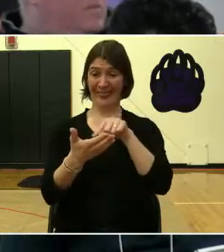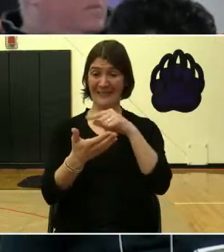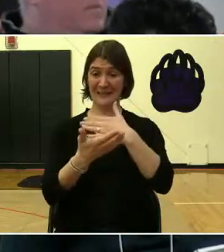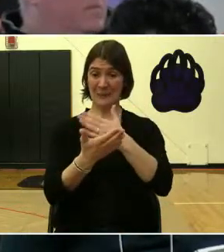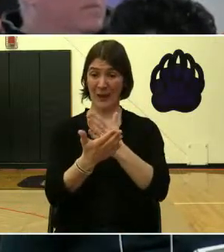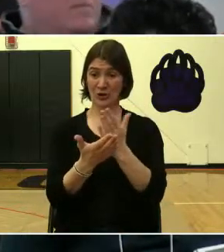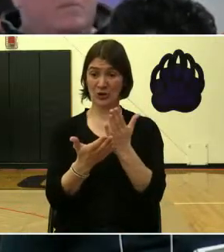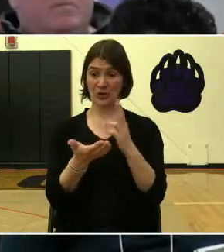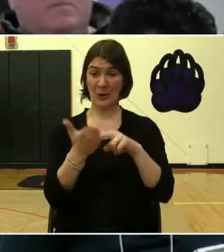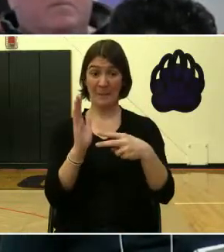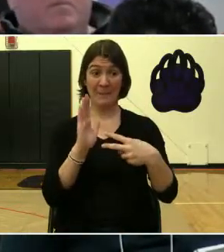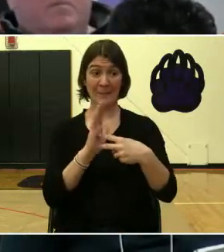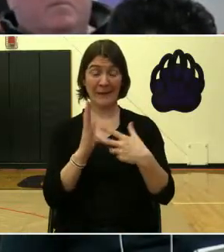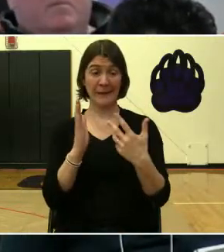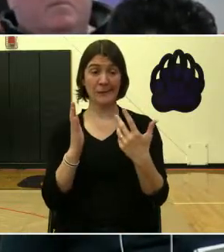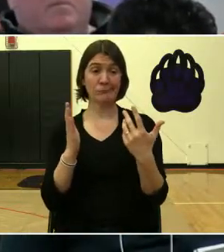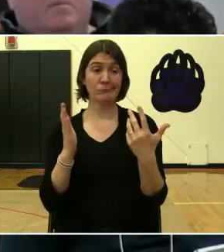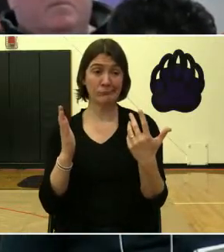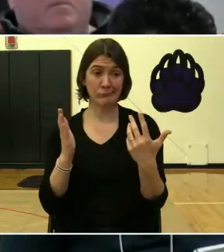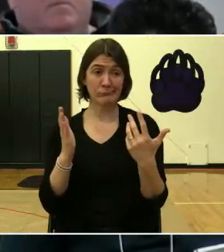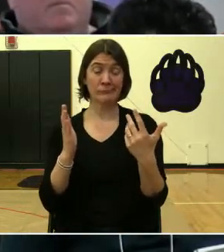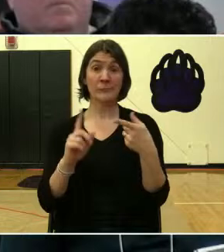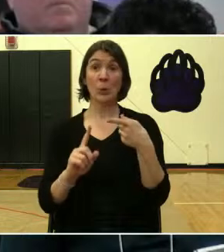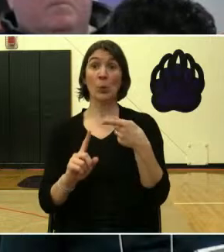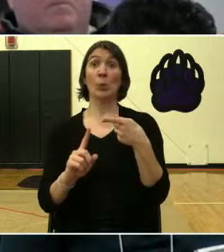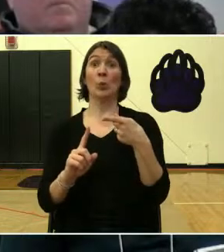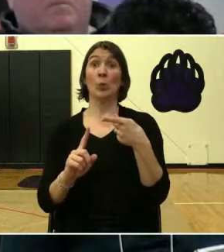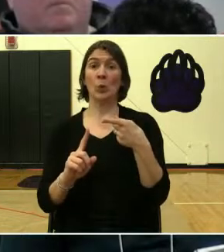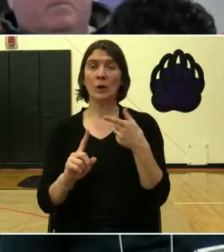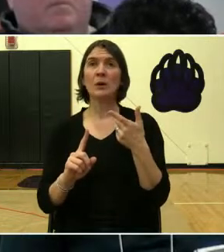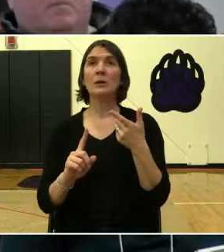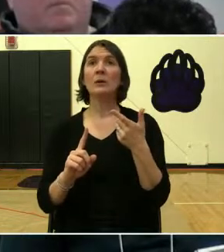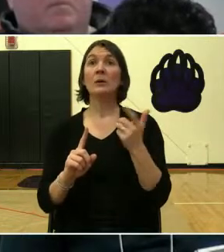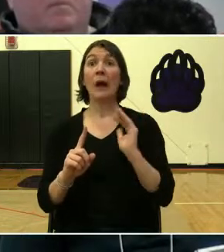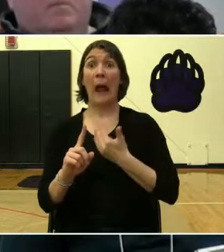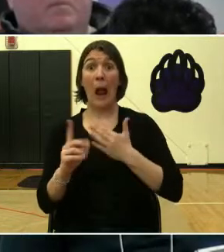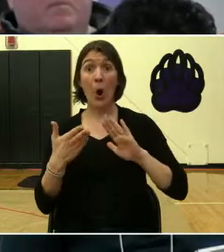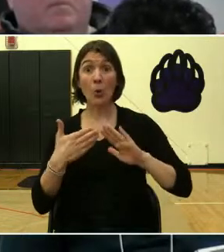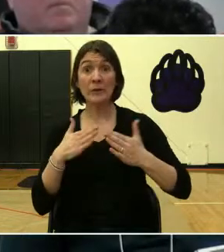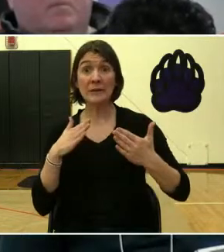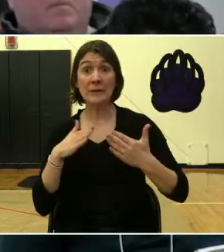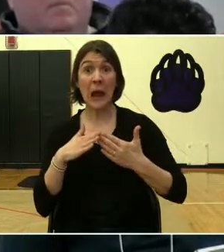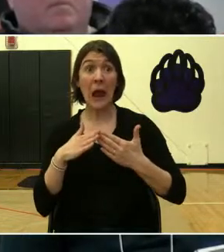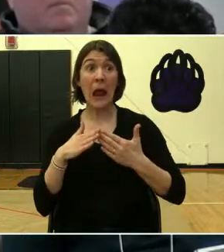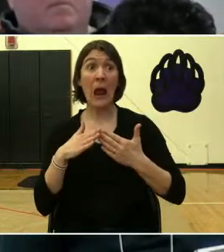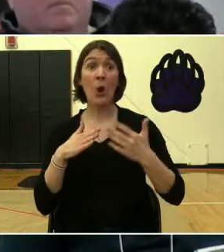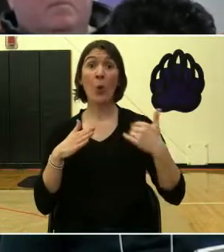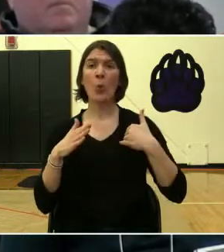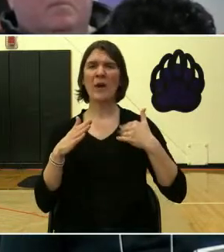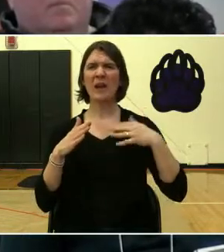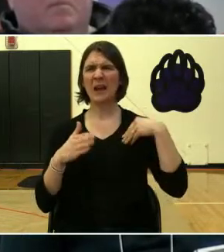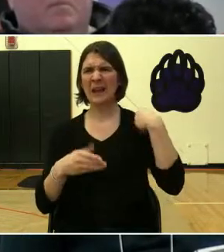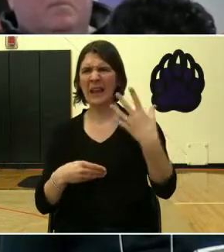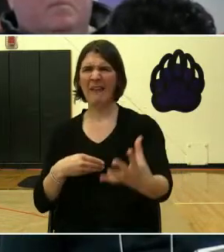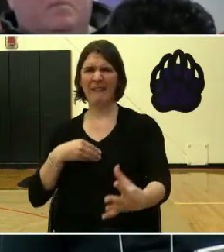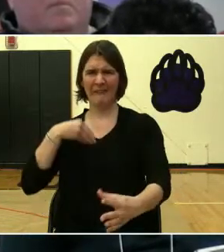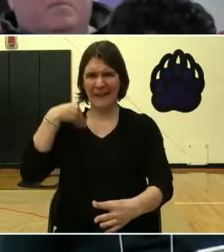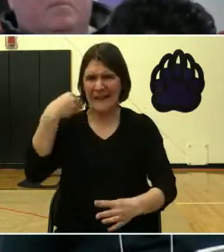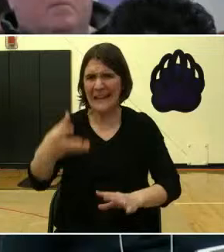of indication or or suggestion that our town is some sort of a charitable